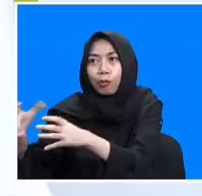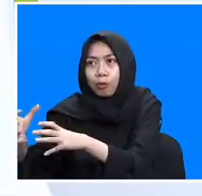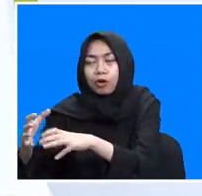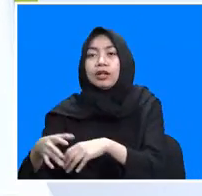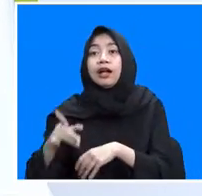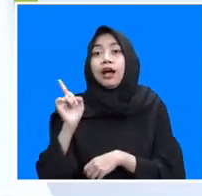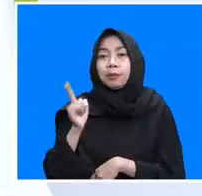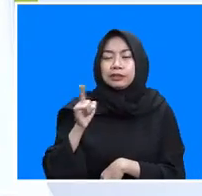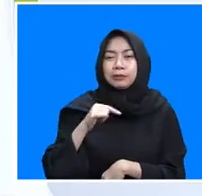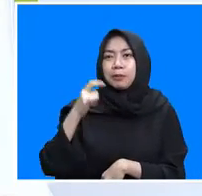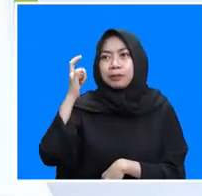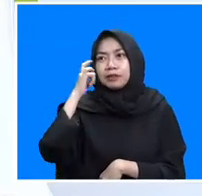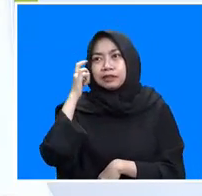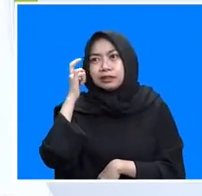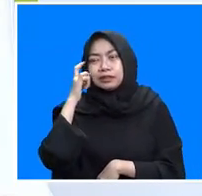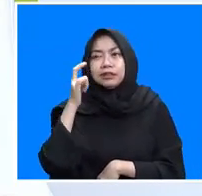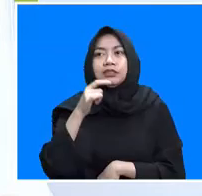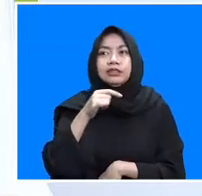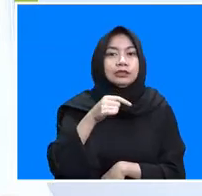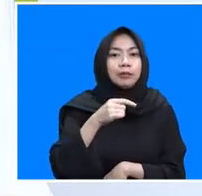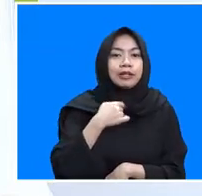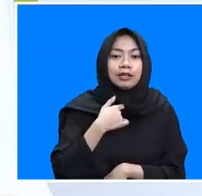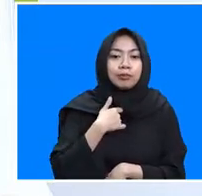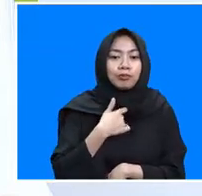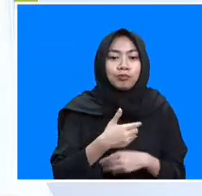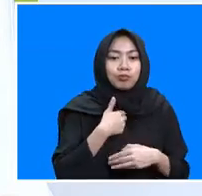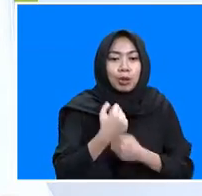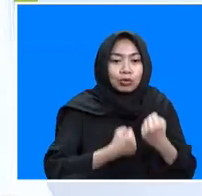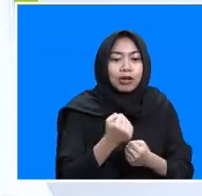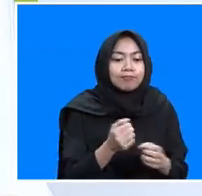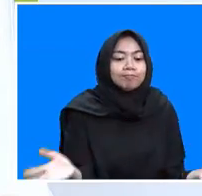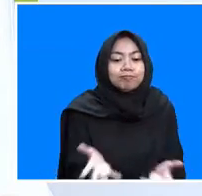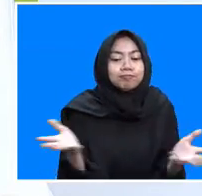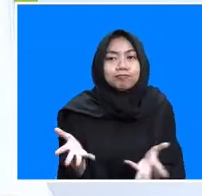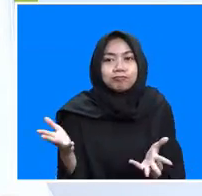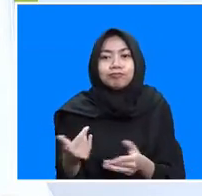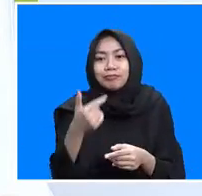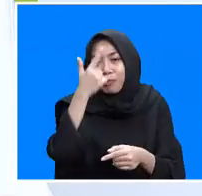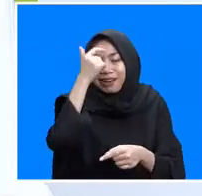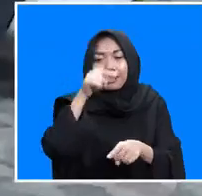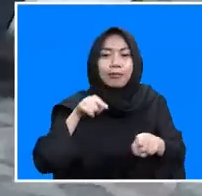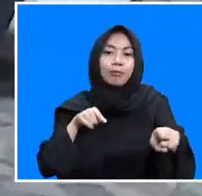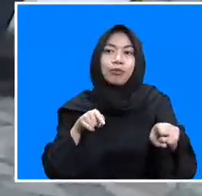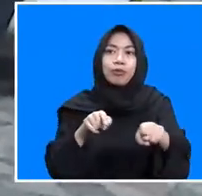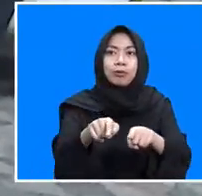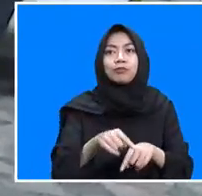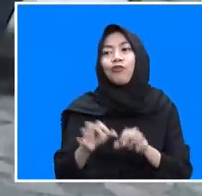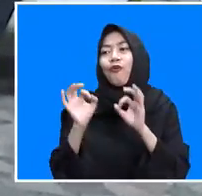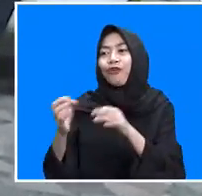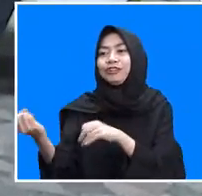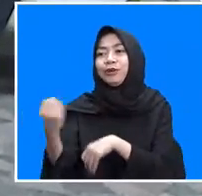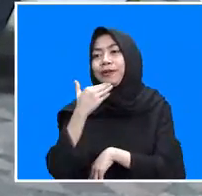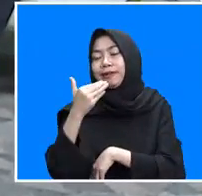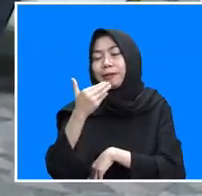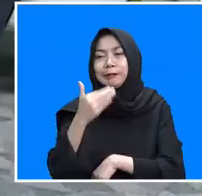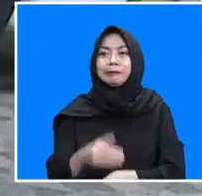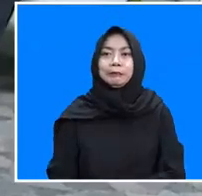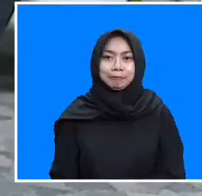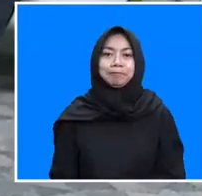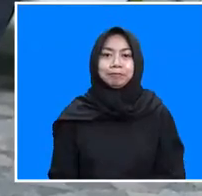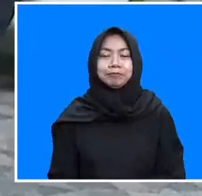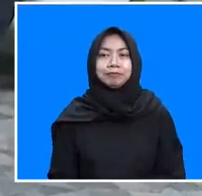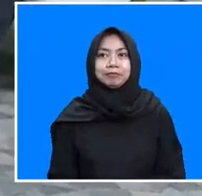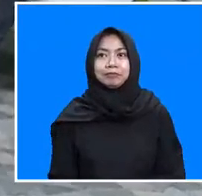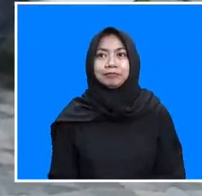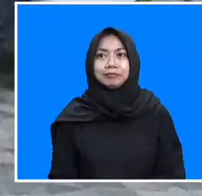think that's where the effort should go to in terms of addressing that, that learning loss. Mm-hmm. Thank you so much, Mr. Han.